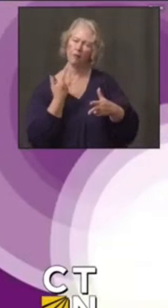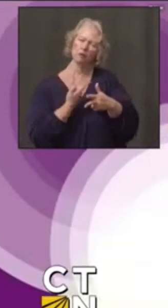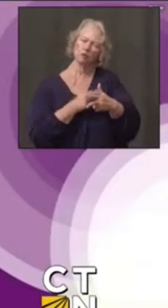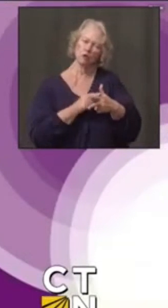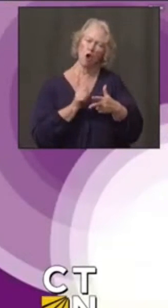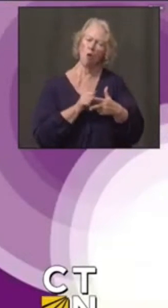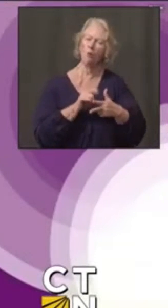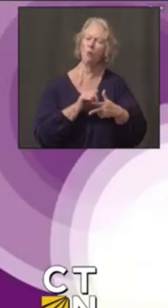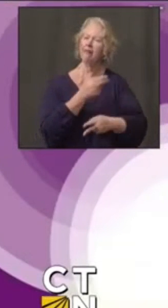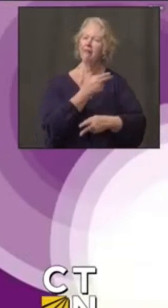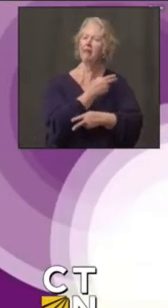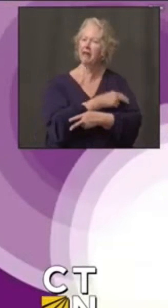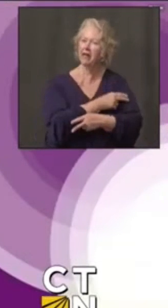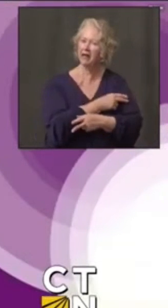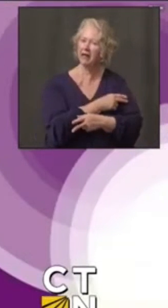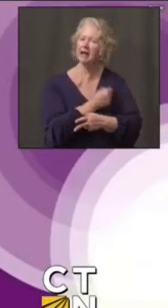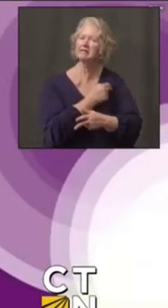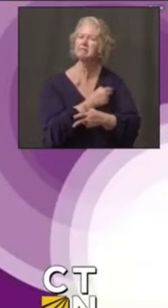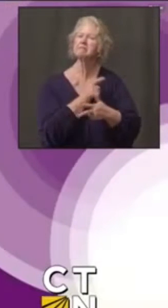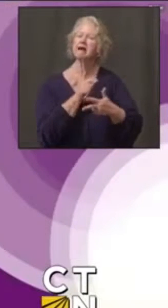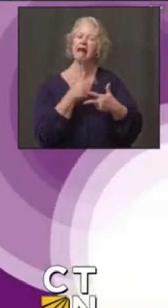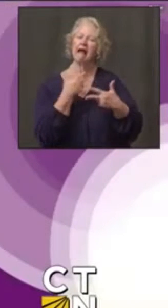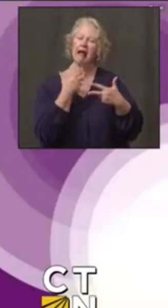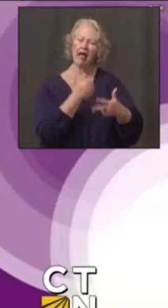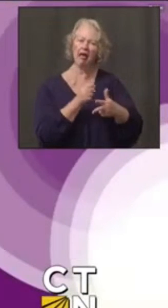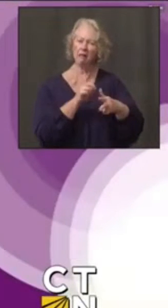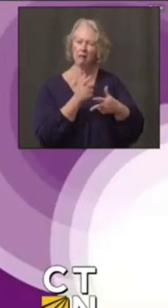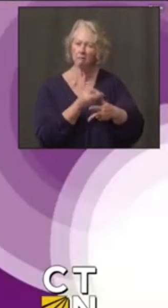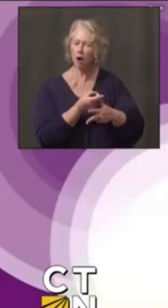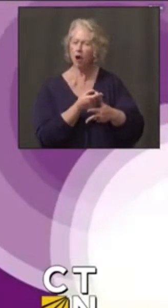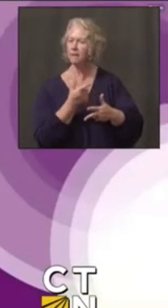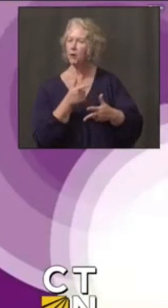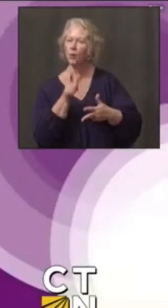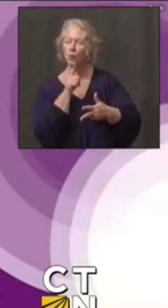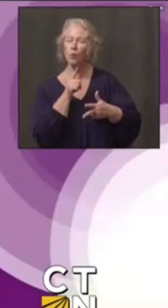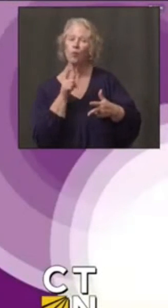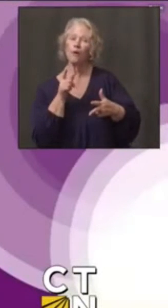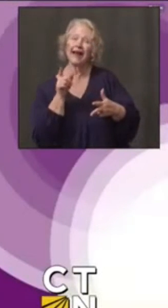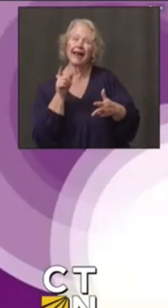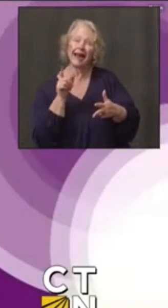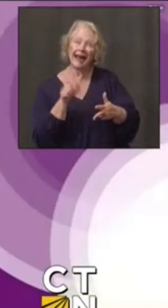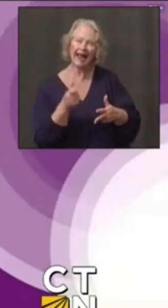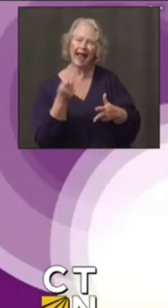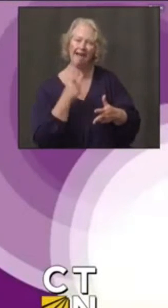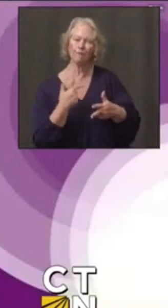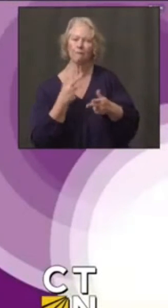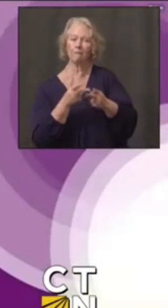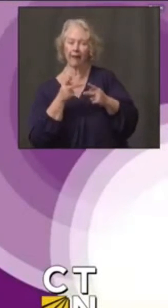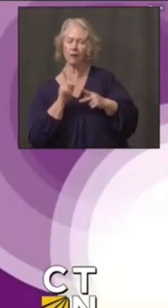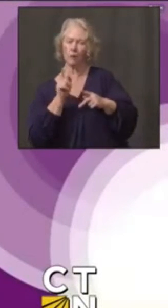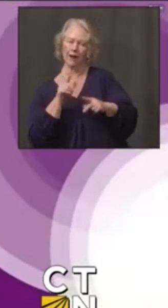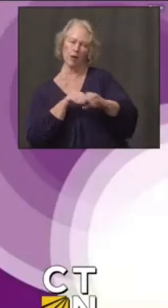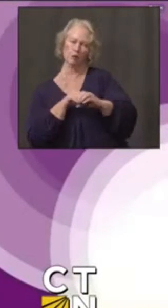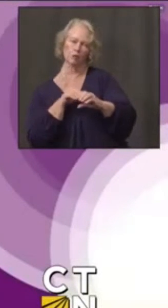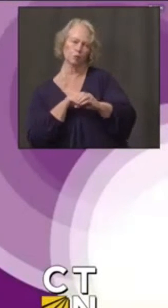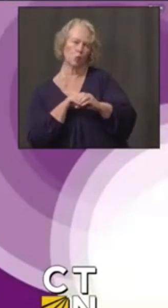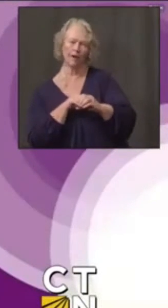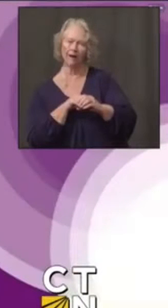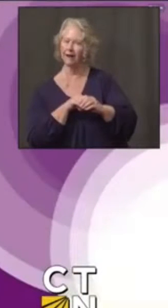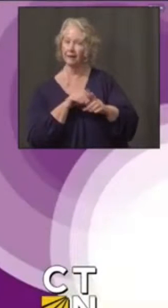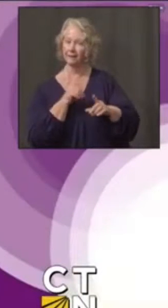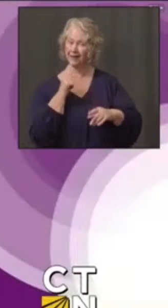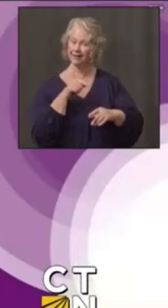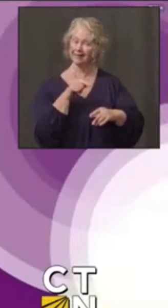local health departments to decide who has the capacity to store it. As John alluded to, his vaccine or Pfizer's